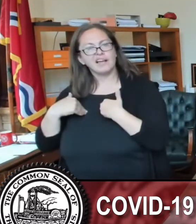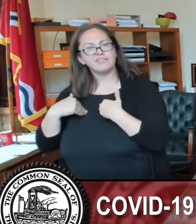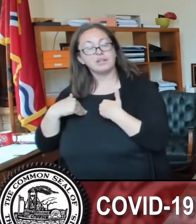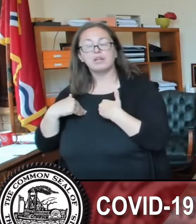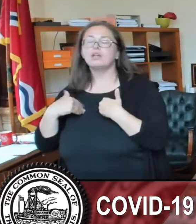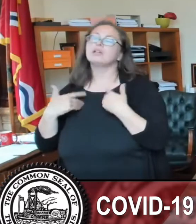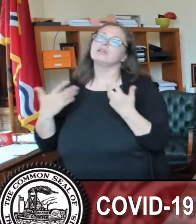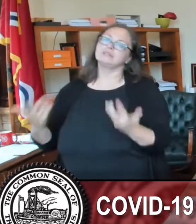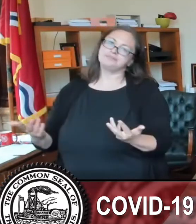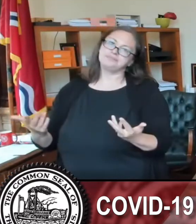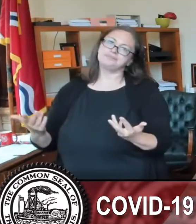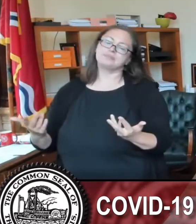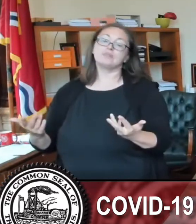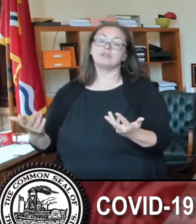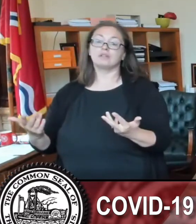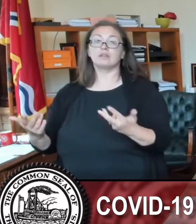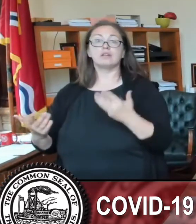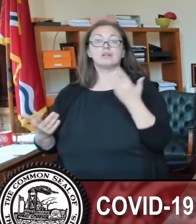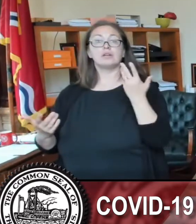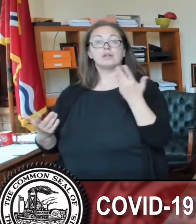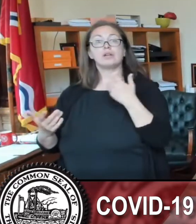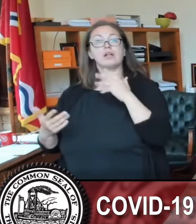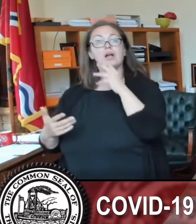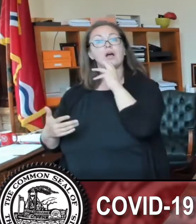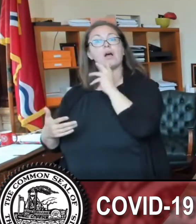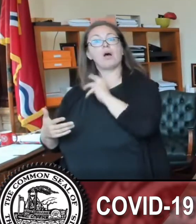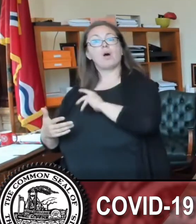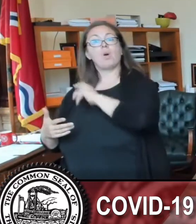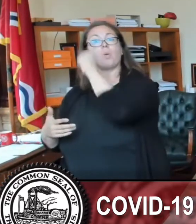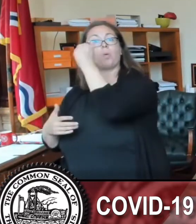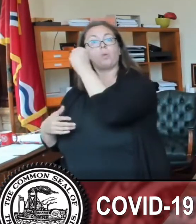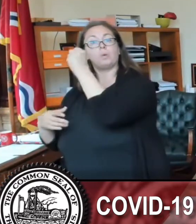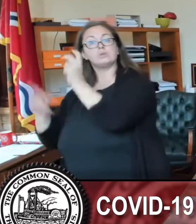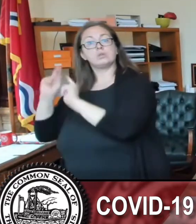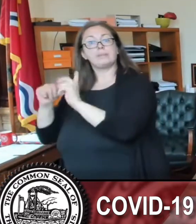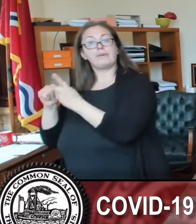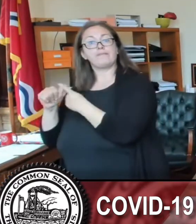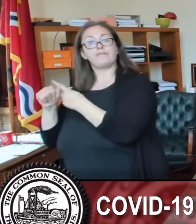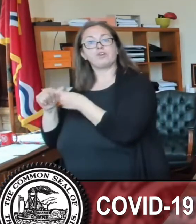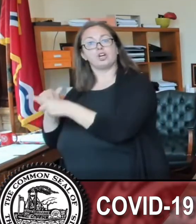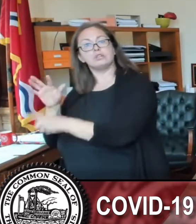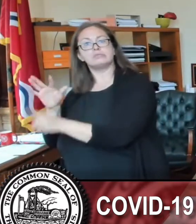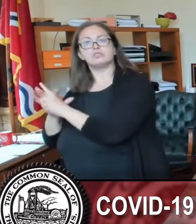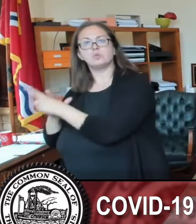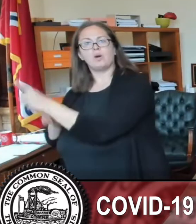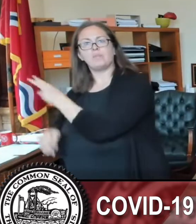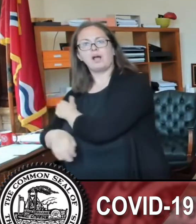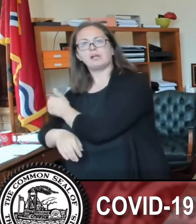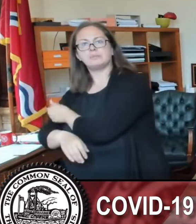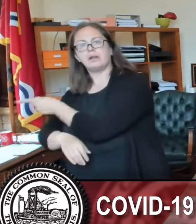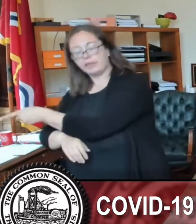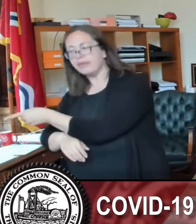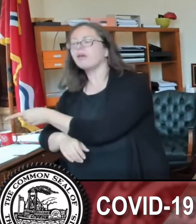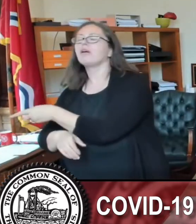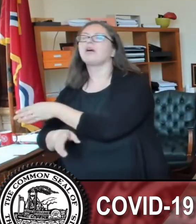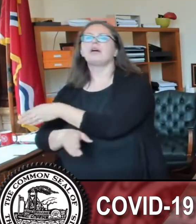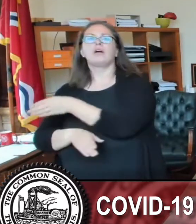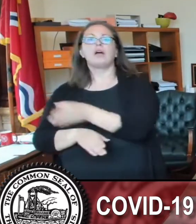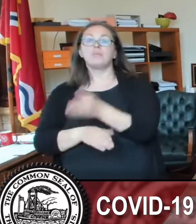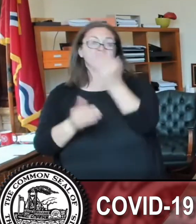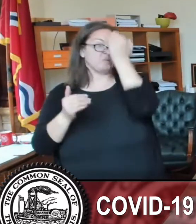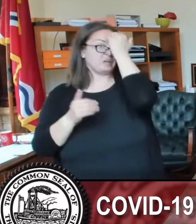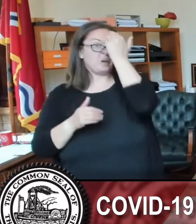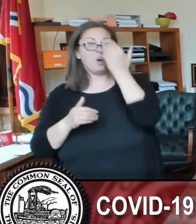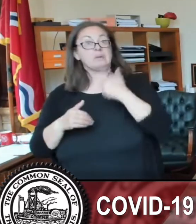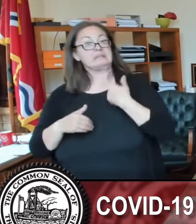that older people early on were showing up in hospitals, but we know that young people, we're all